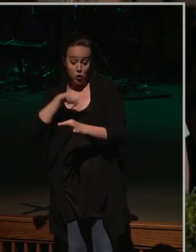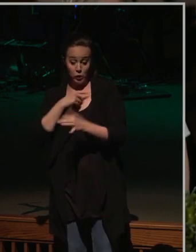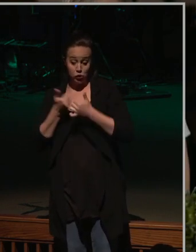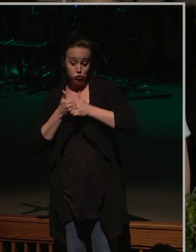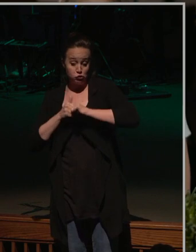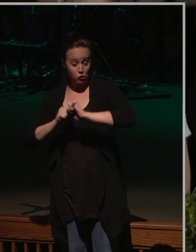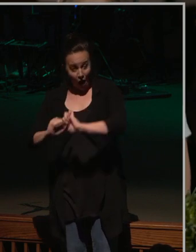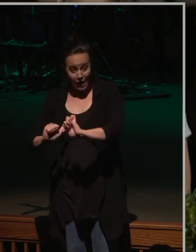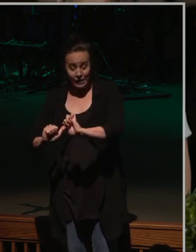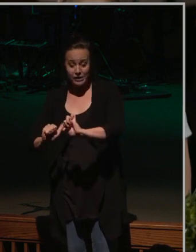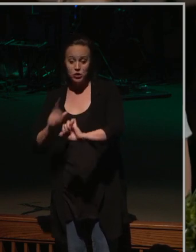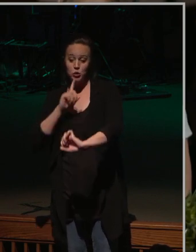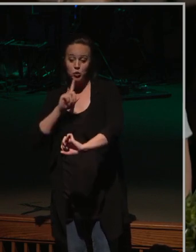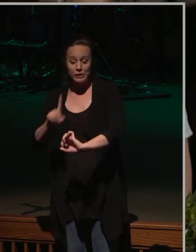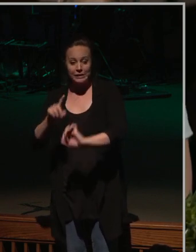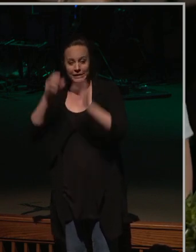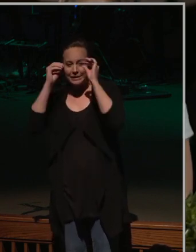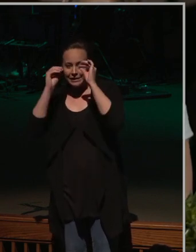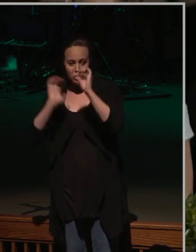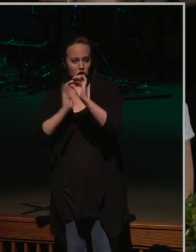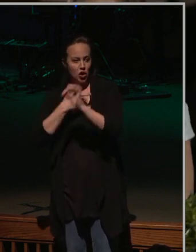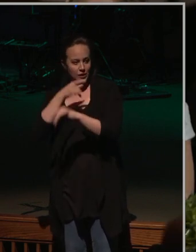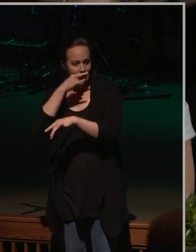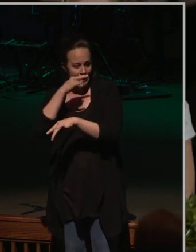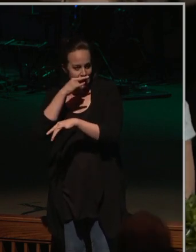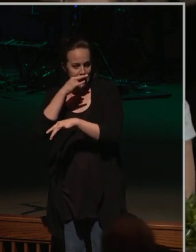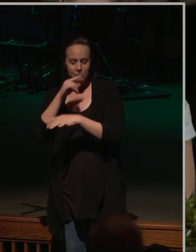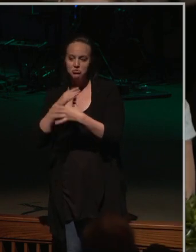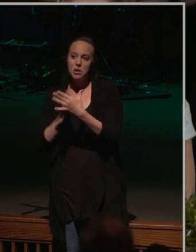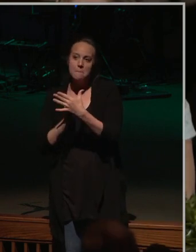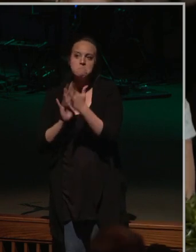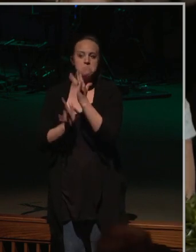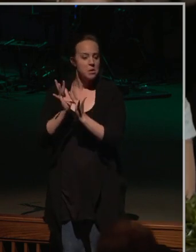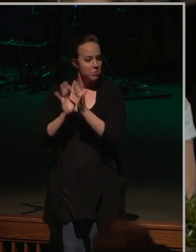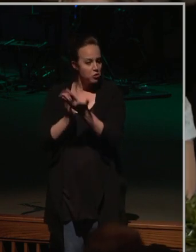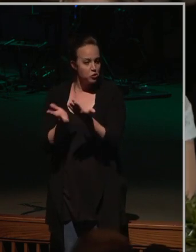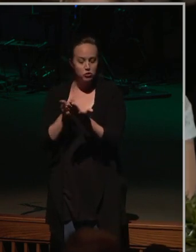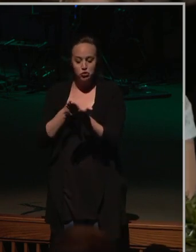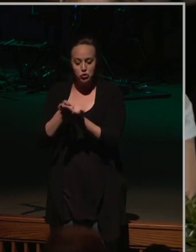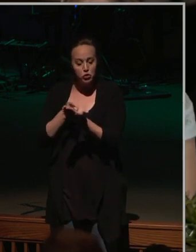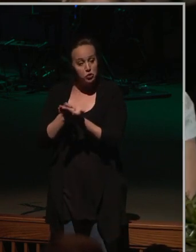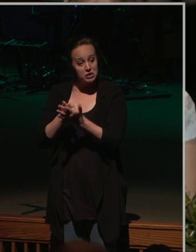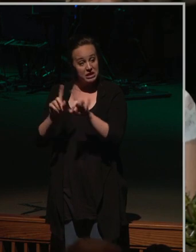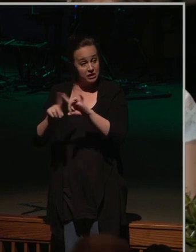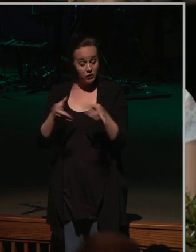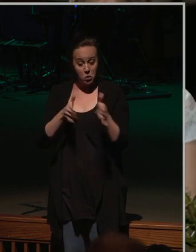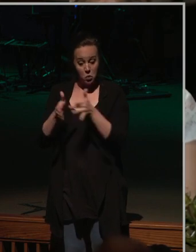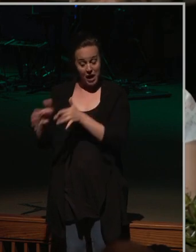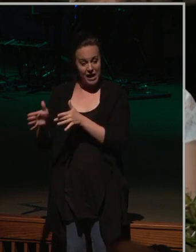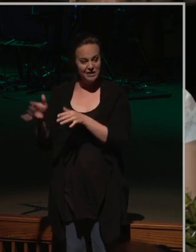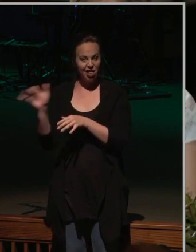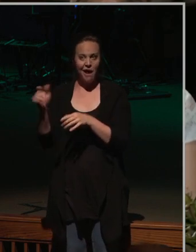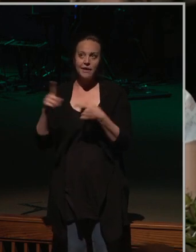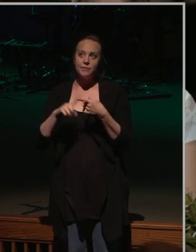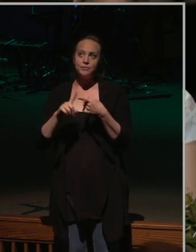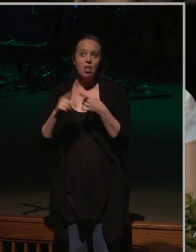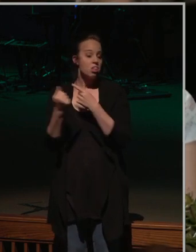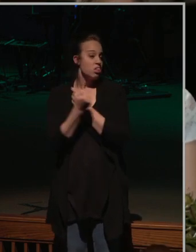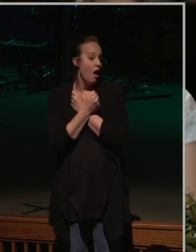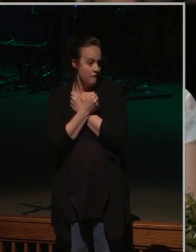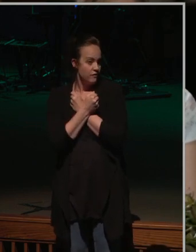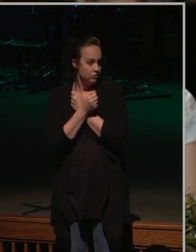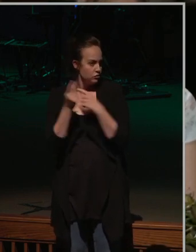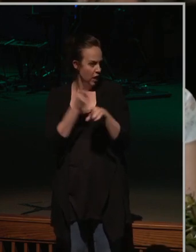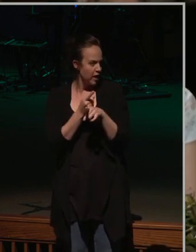really teach our children, you know, some of those biblical truths are just, especially in love, right? Like, hey,